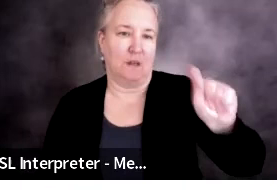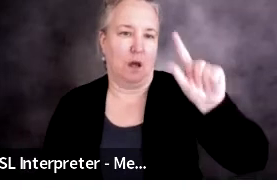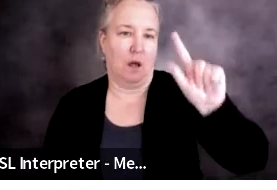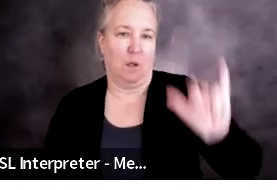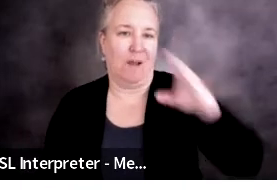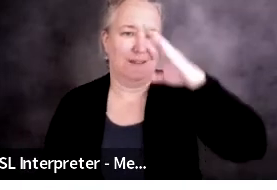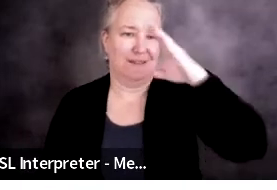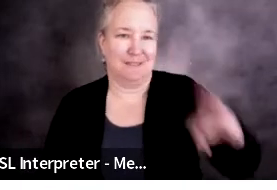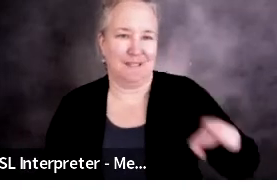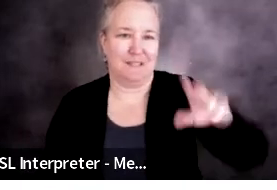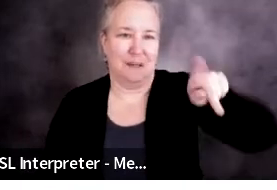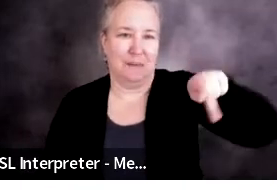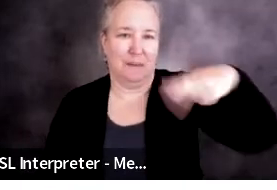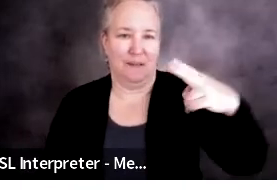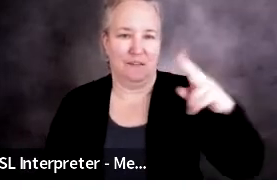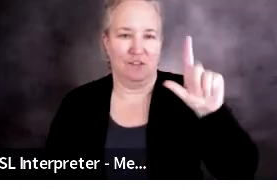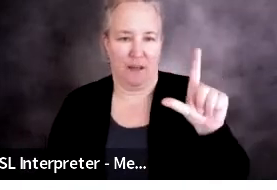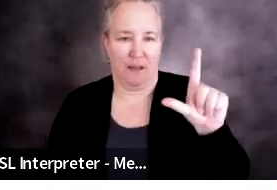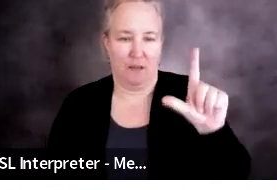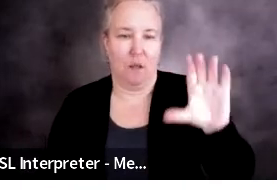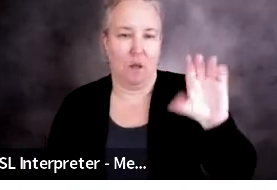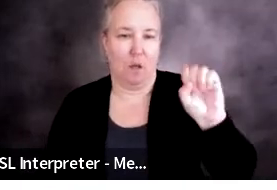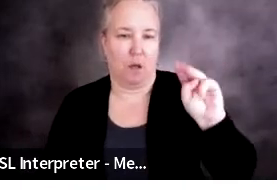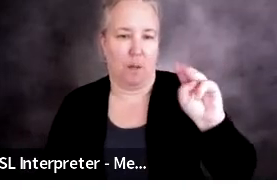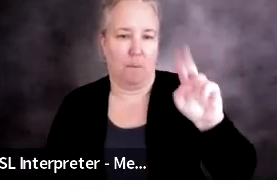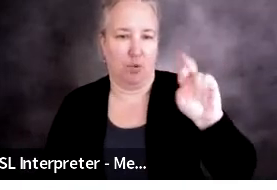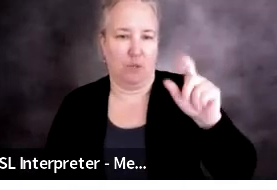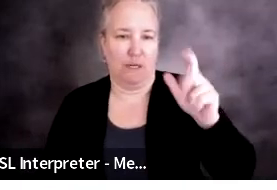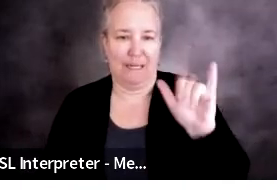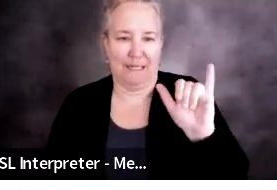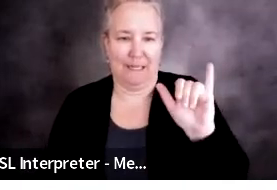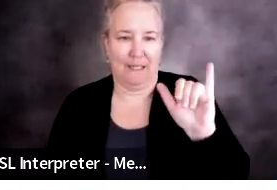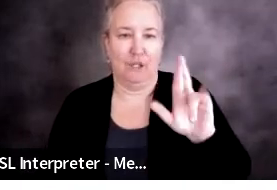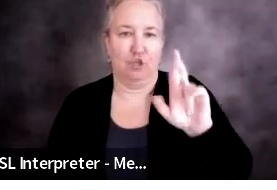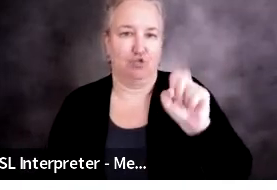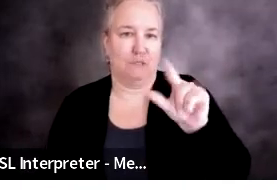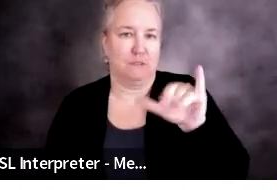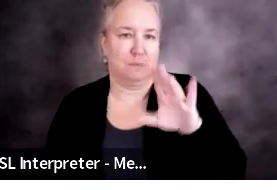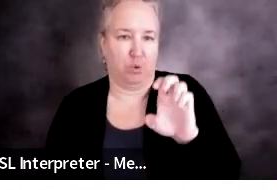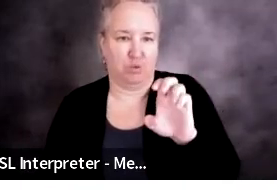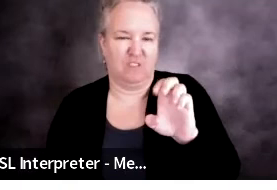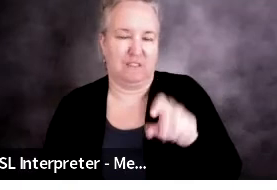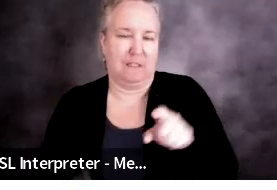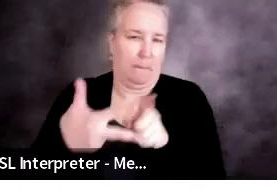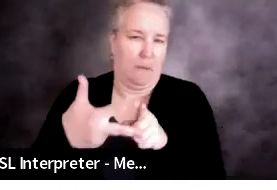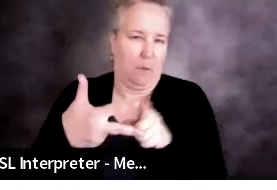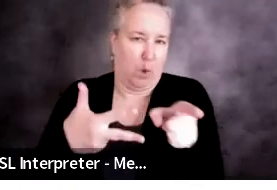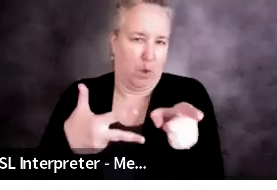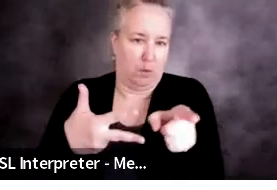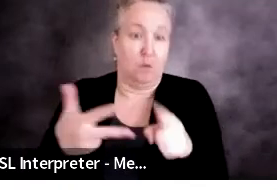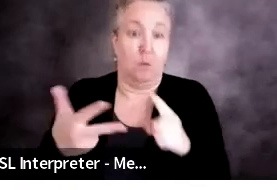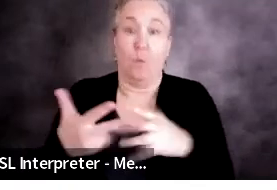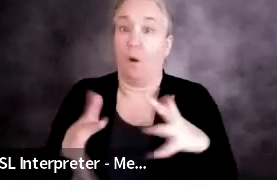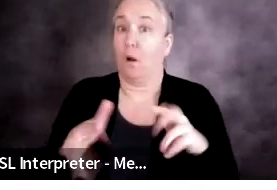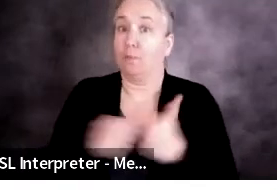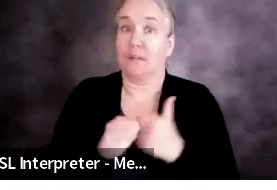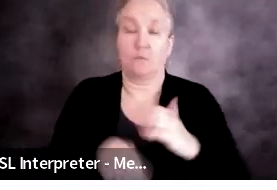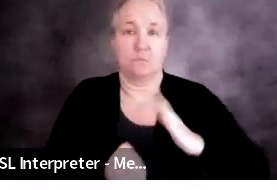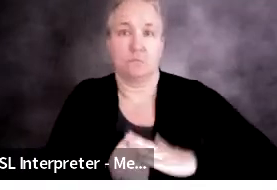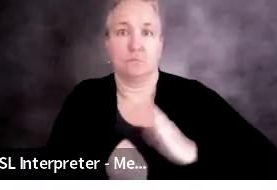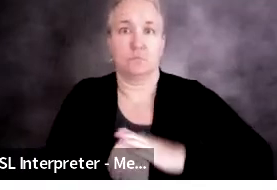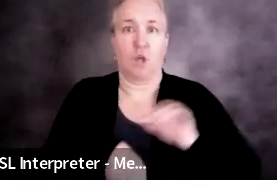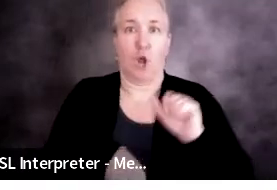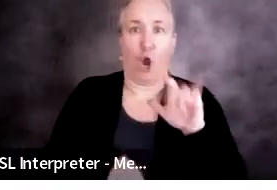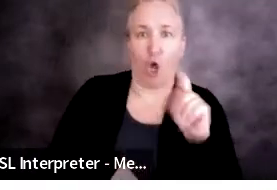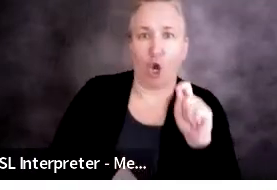bit.ly/PHL Community Response. And lastly, if you would like up-to-date alerts on public health